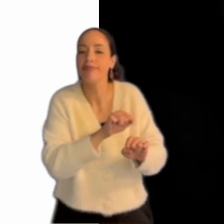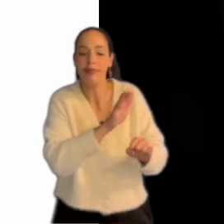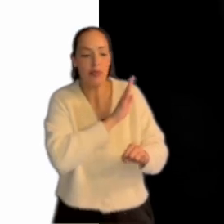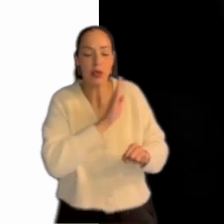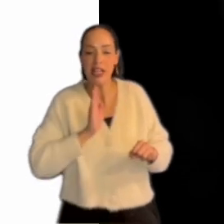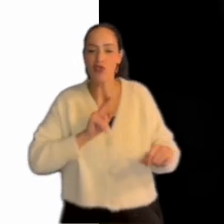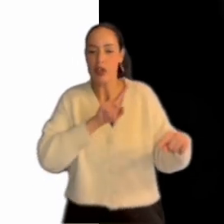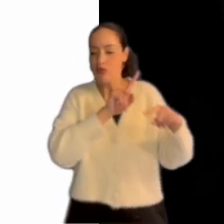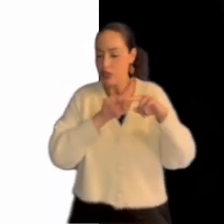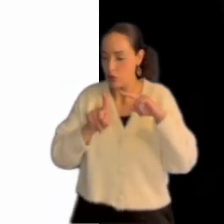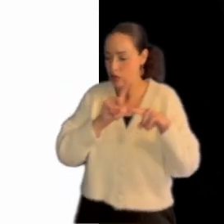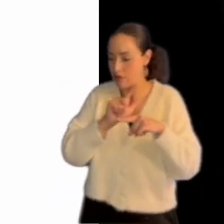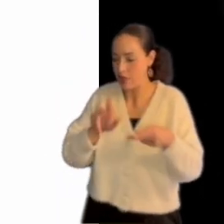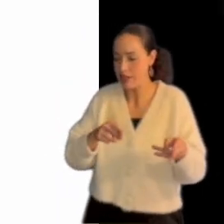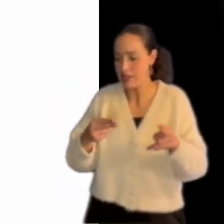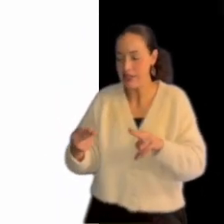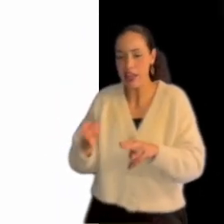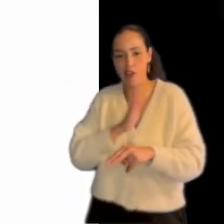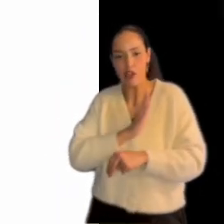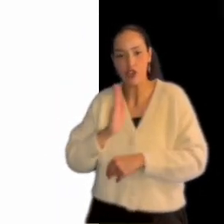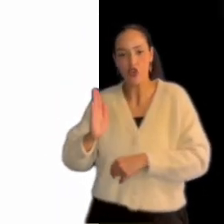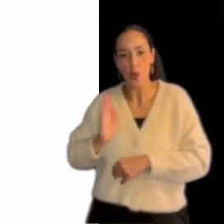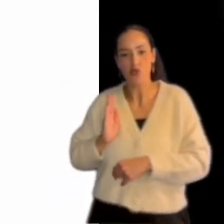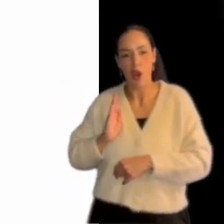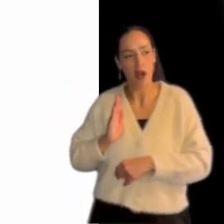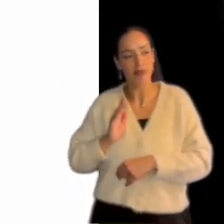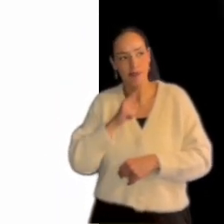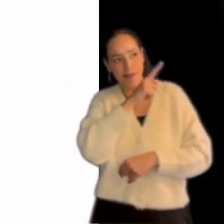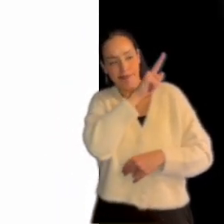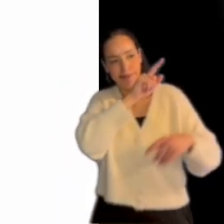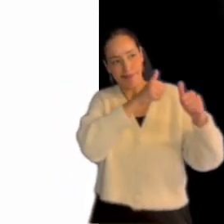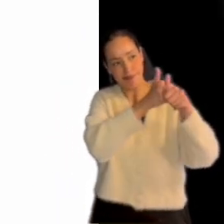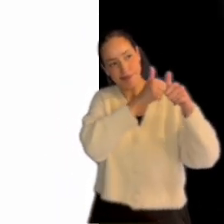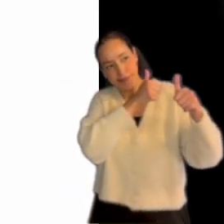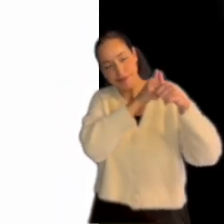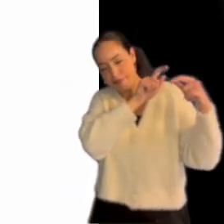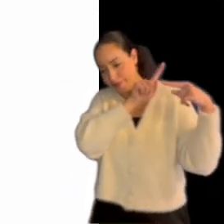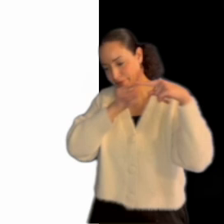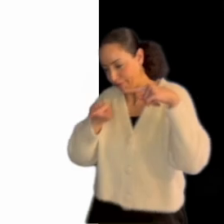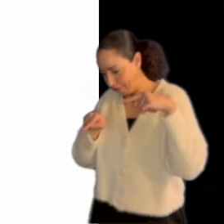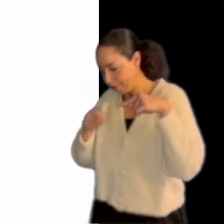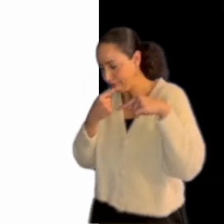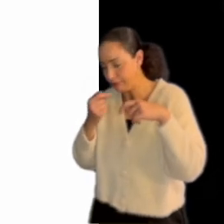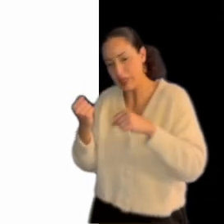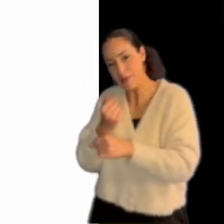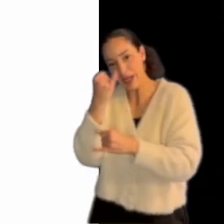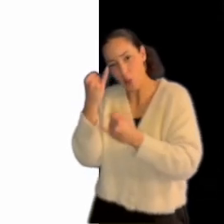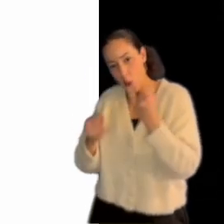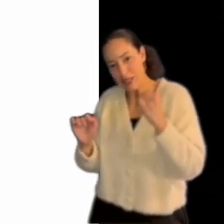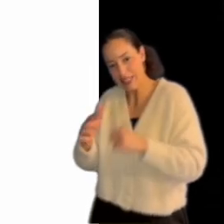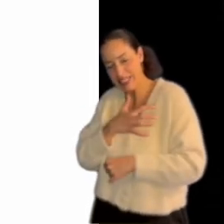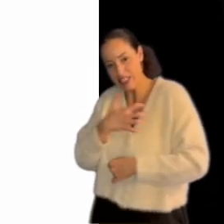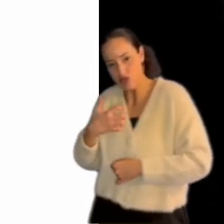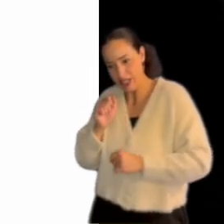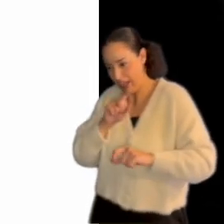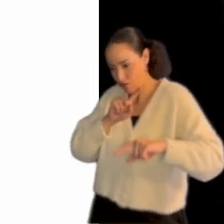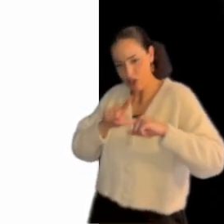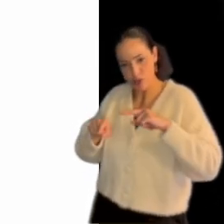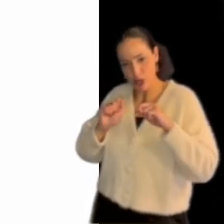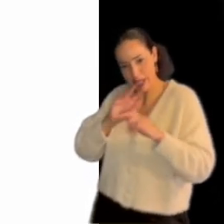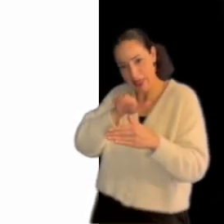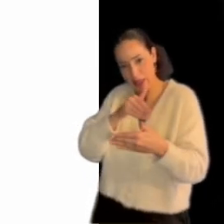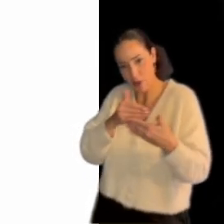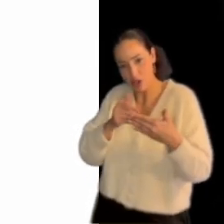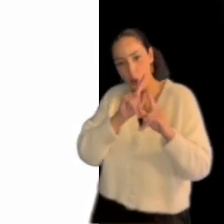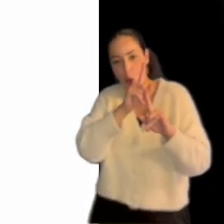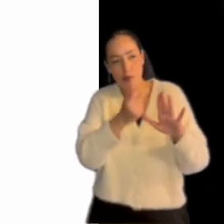oppress, marginalise, and exert control over the bereaved family, exacerbating their distress? Or are their priorities, rituals, traditions, and rules a